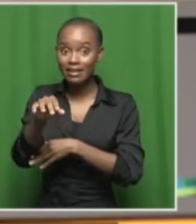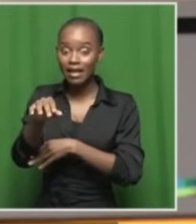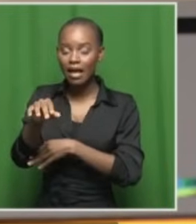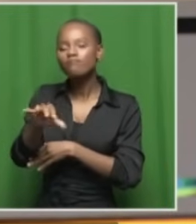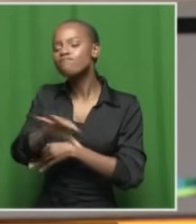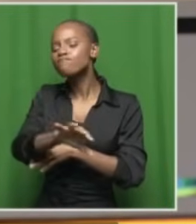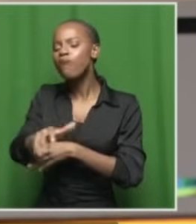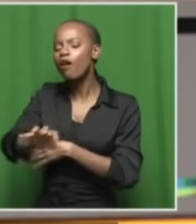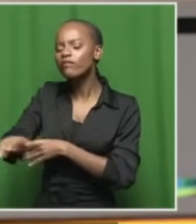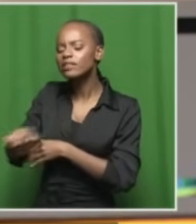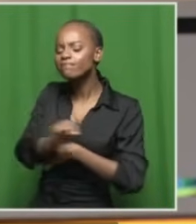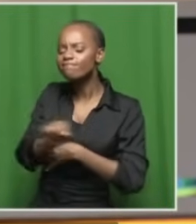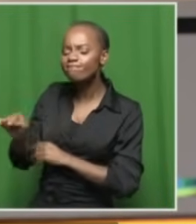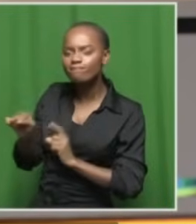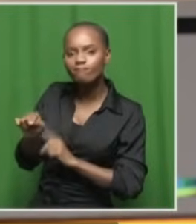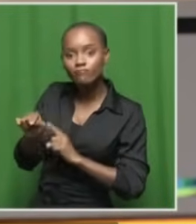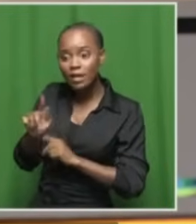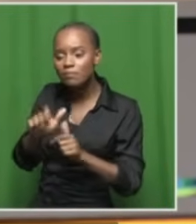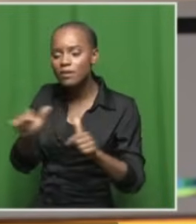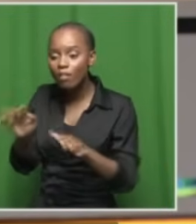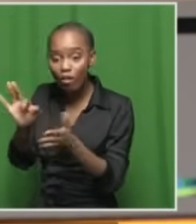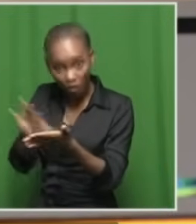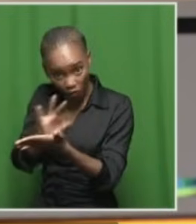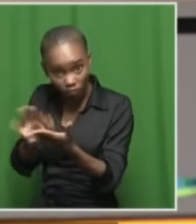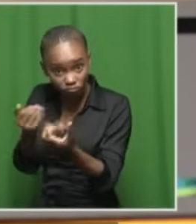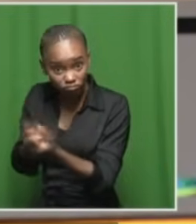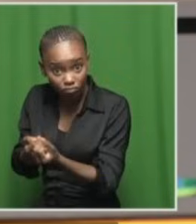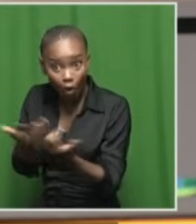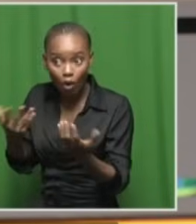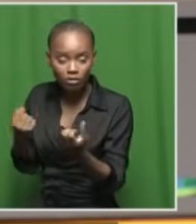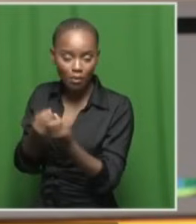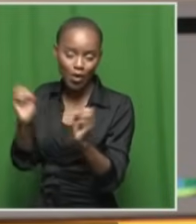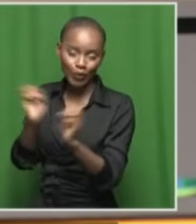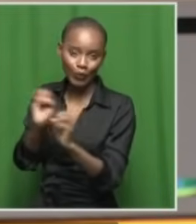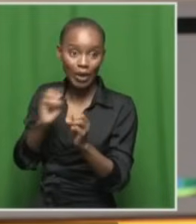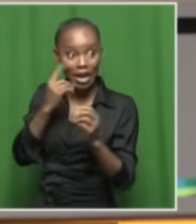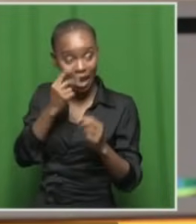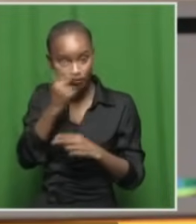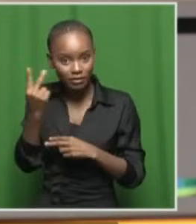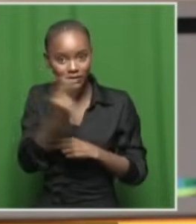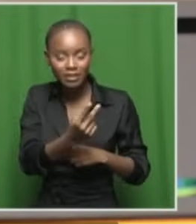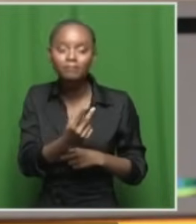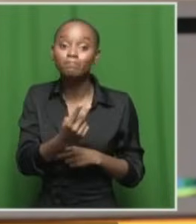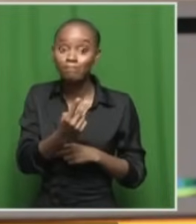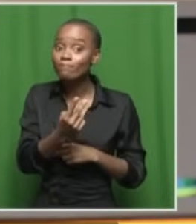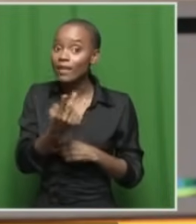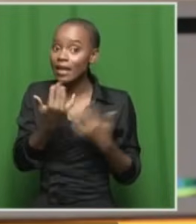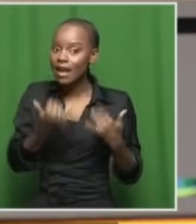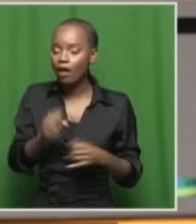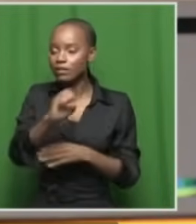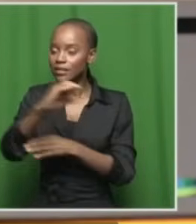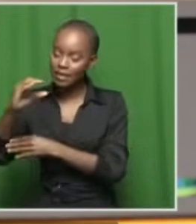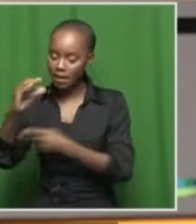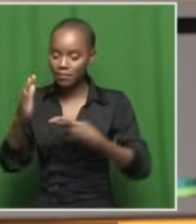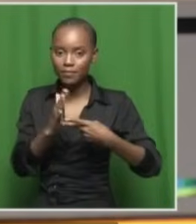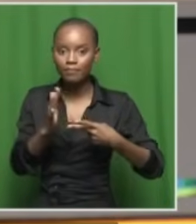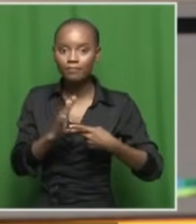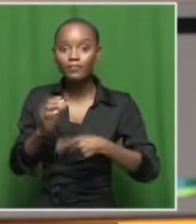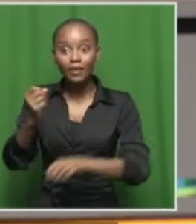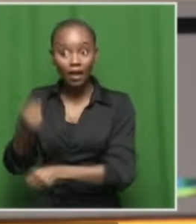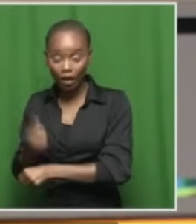in the future, before the national elections, we can see something happening, something like that happening in provinces like Eastern Cape,